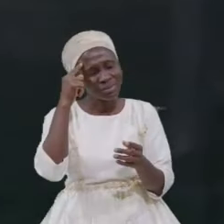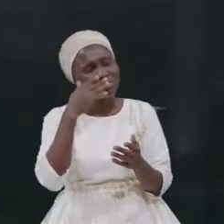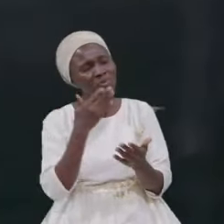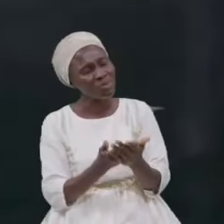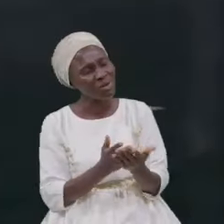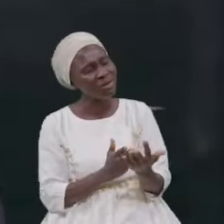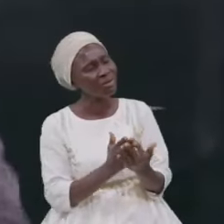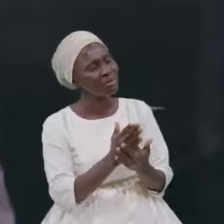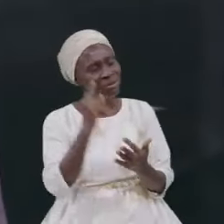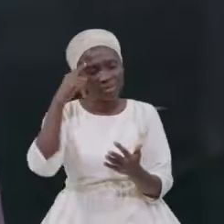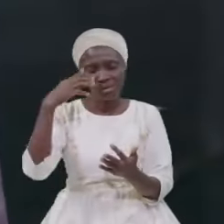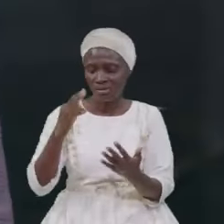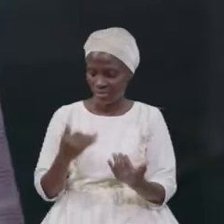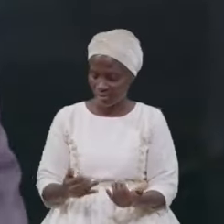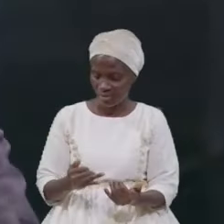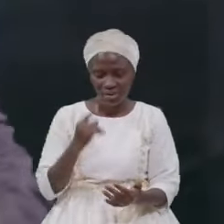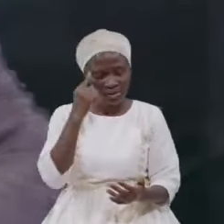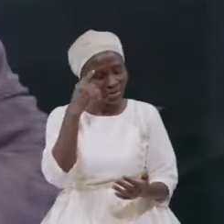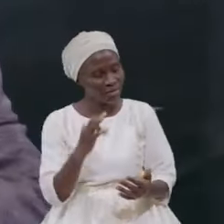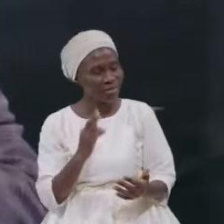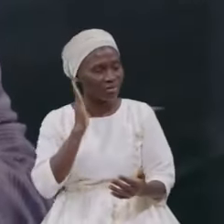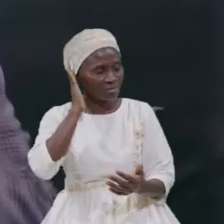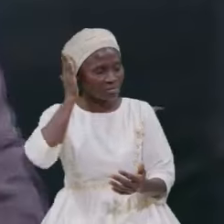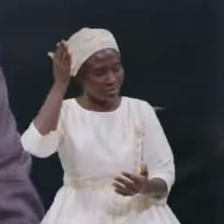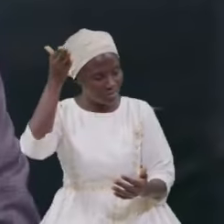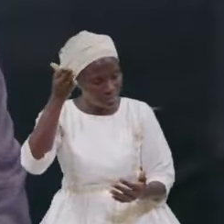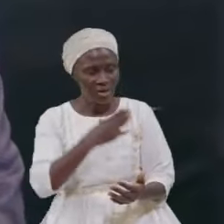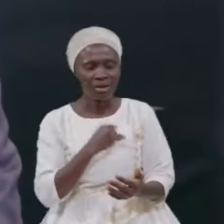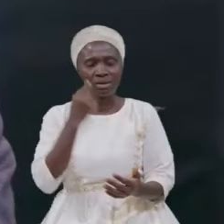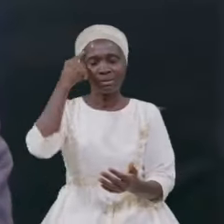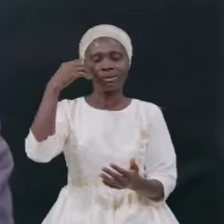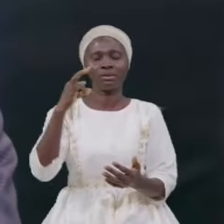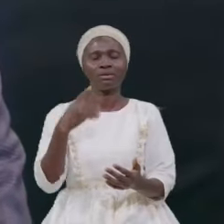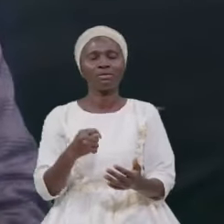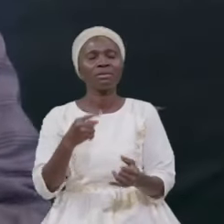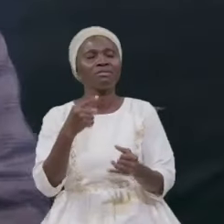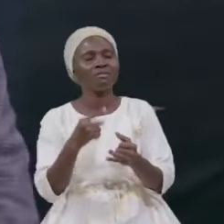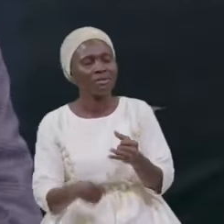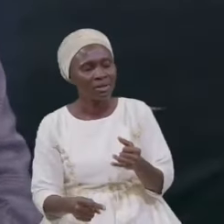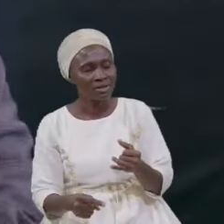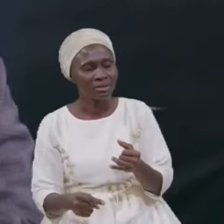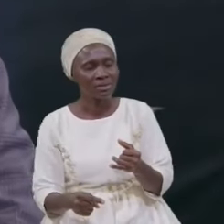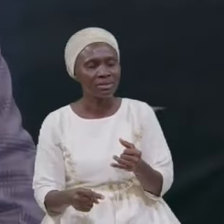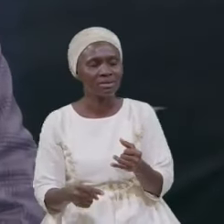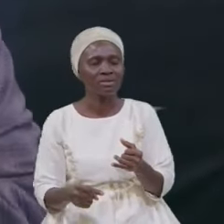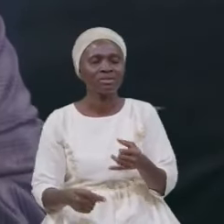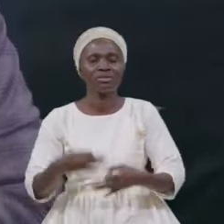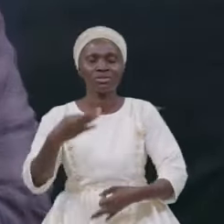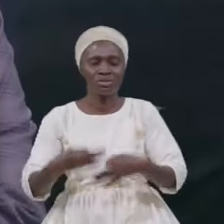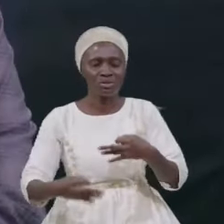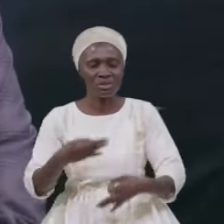the future, and think of the final reckoning day. We're asking, Lord, that you